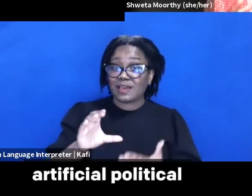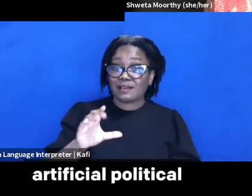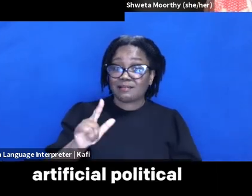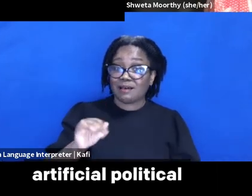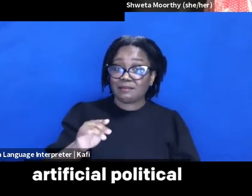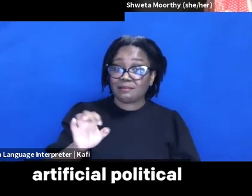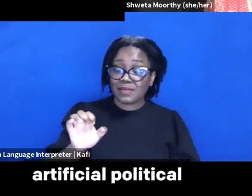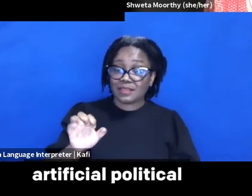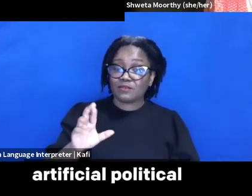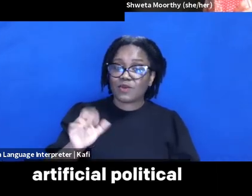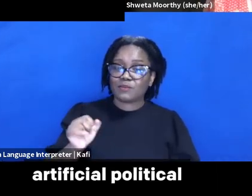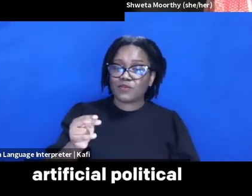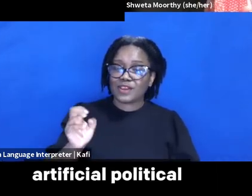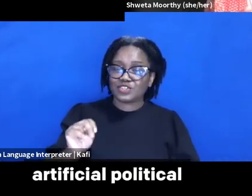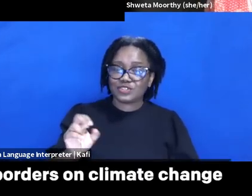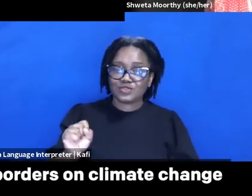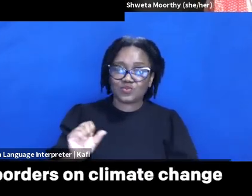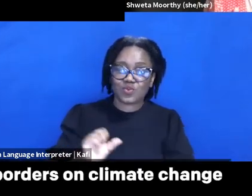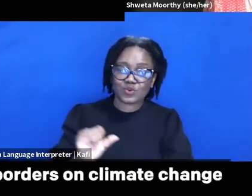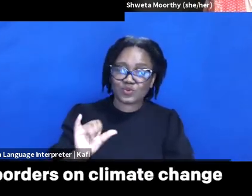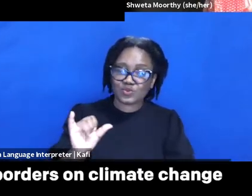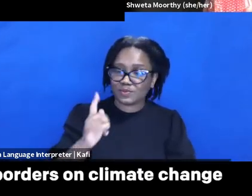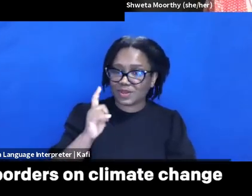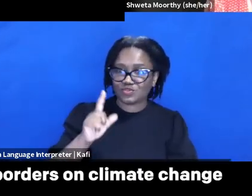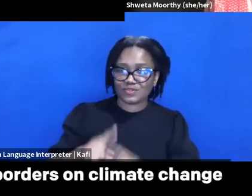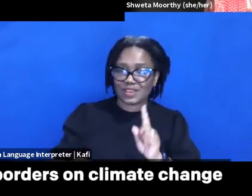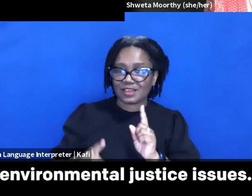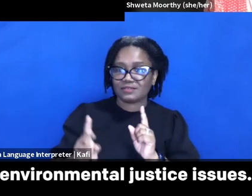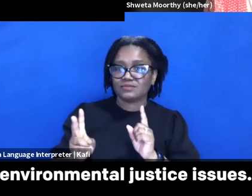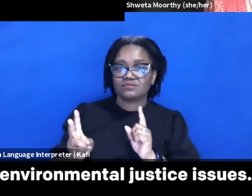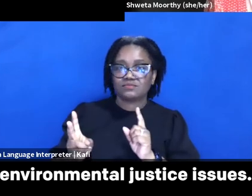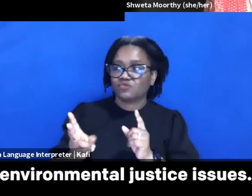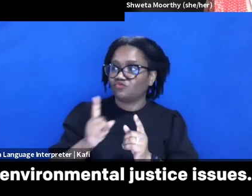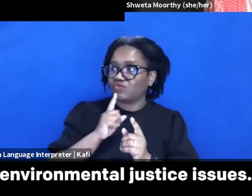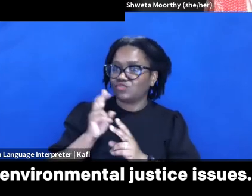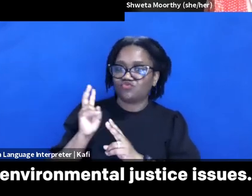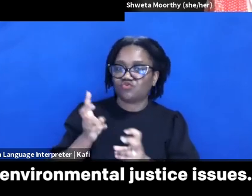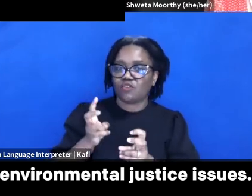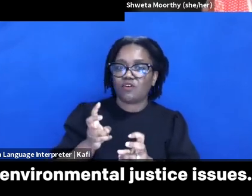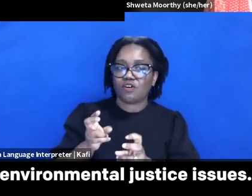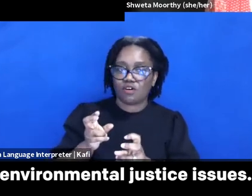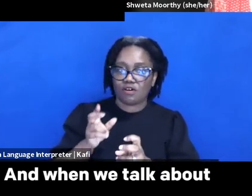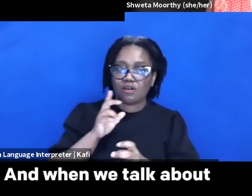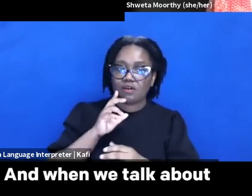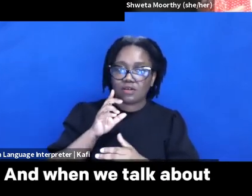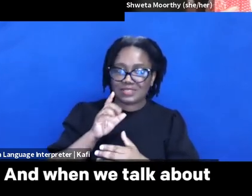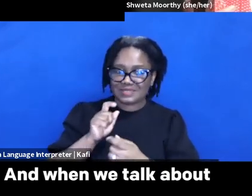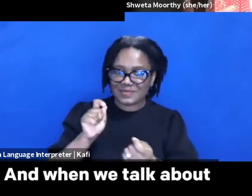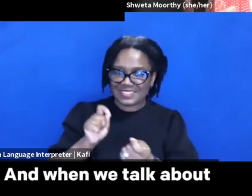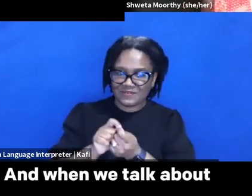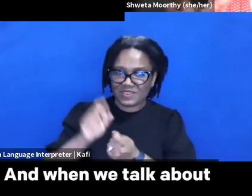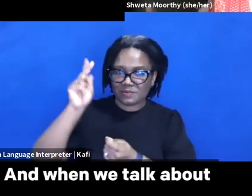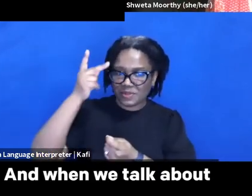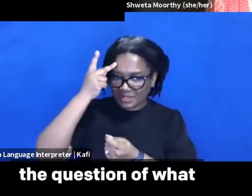draw artificial political borders on climate change and environmental justice issues. And when